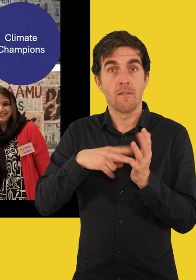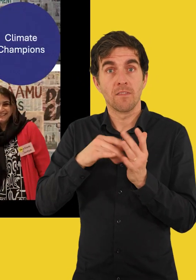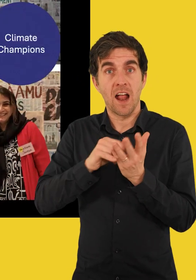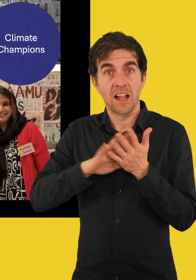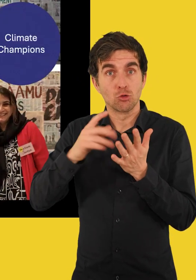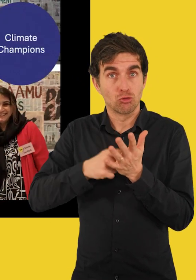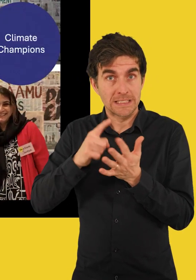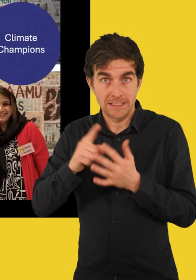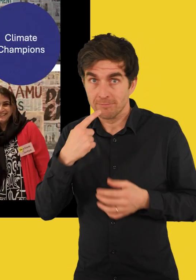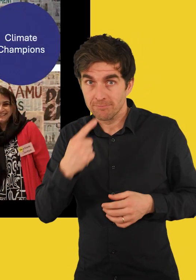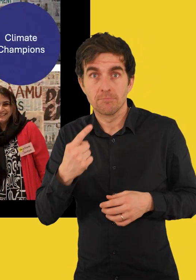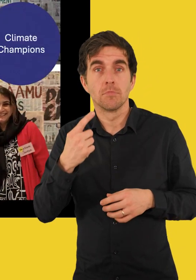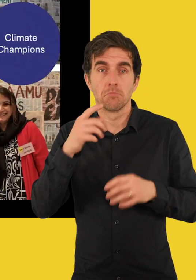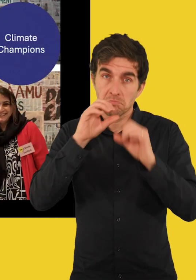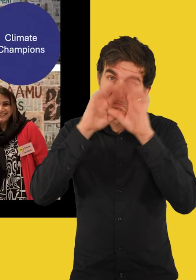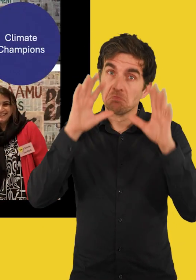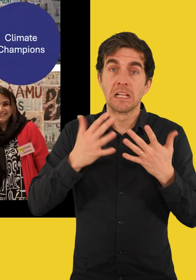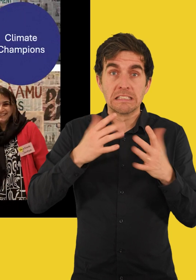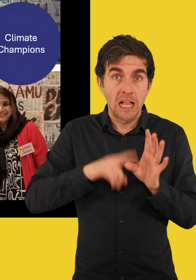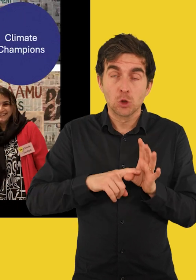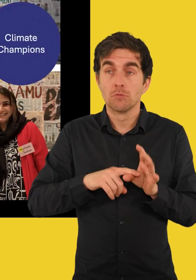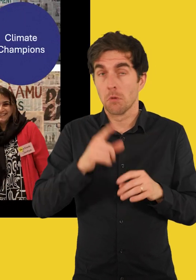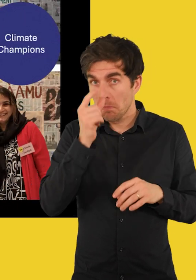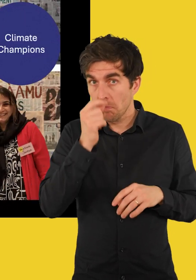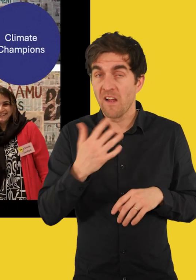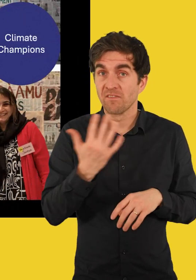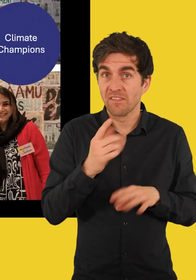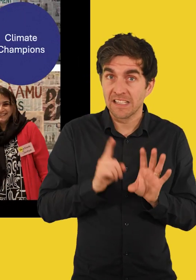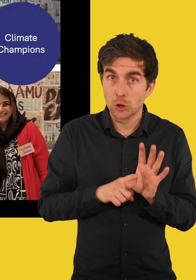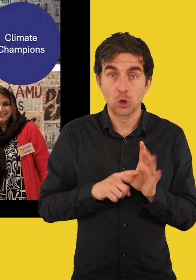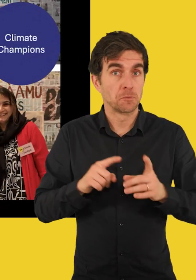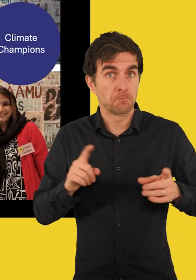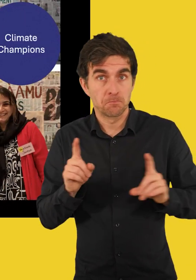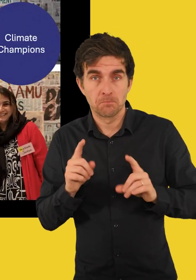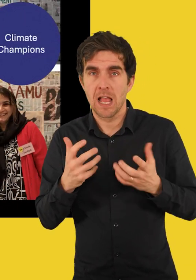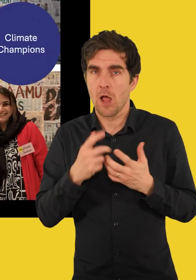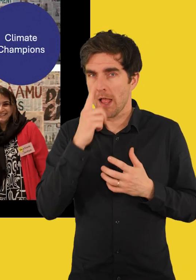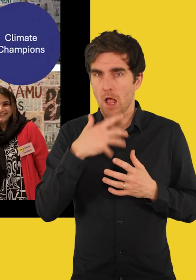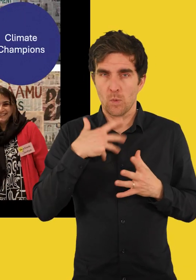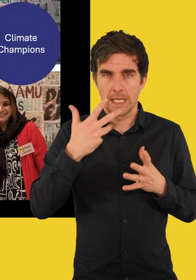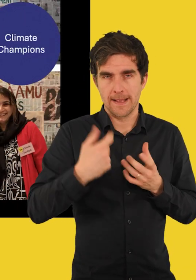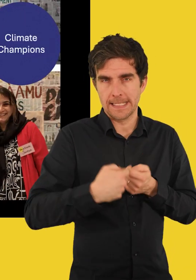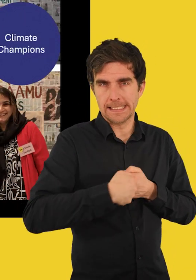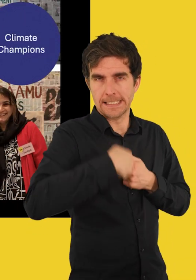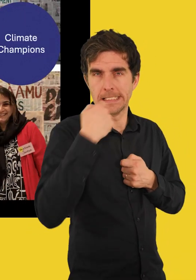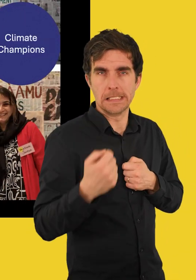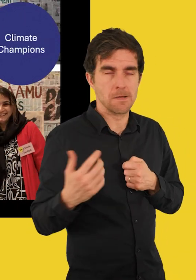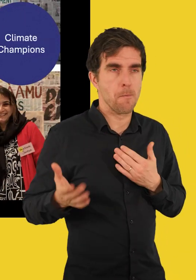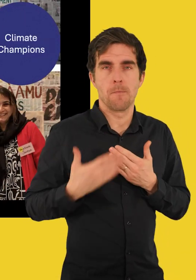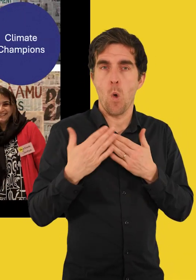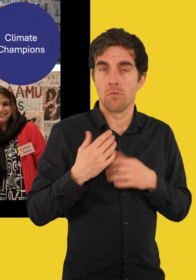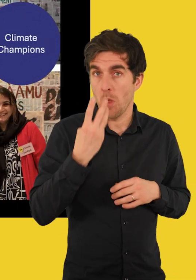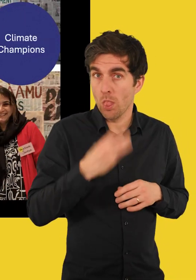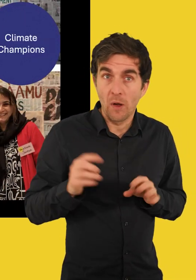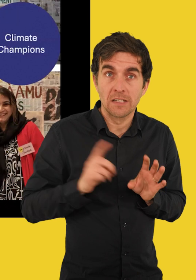we tend to foresee the future in the next 10 years or maybe 15 years. How can we extend it now to 30 years or